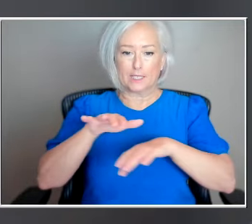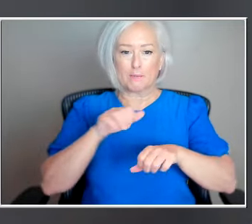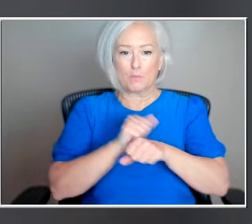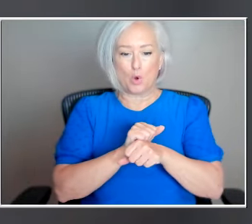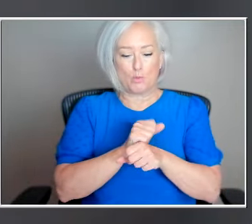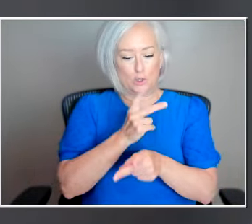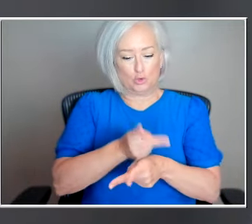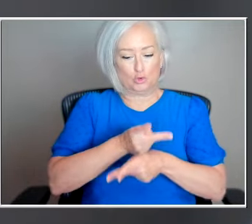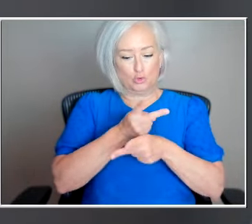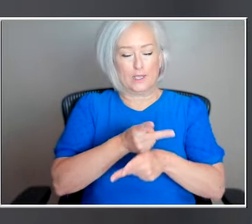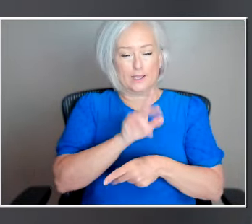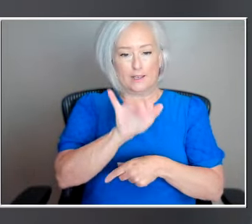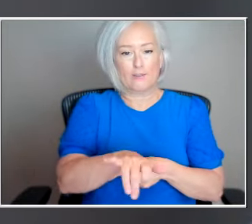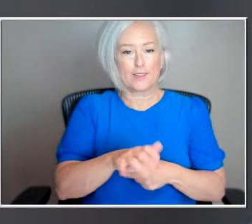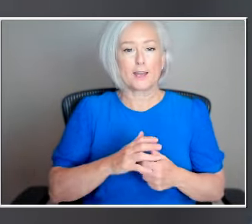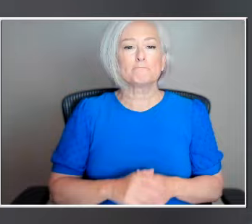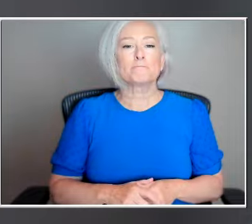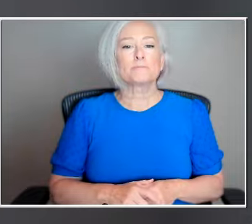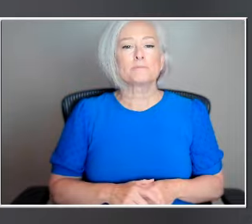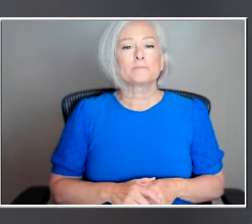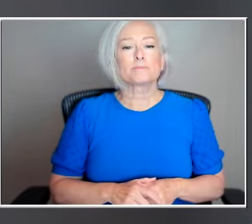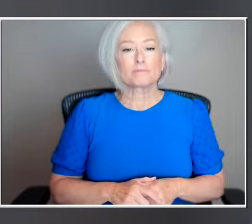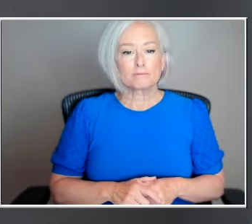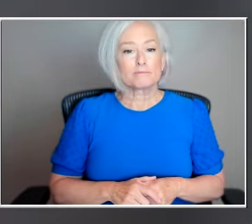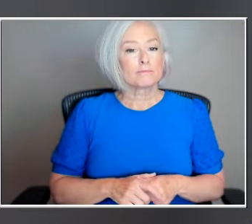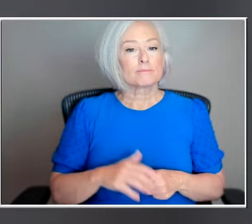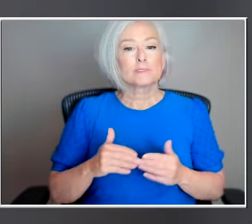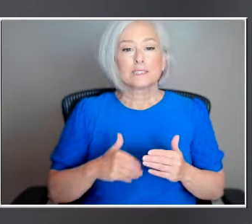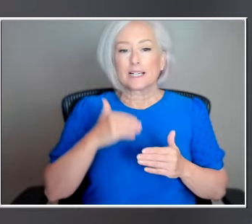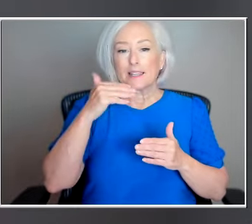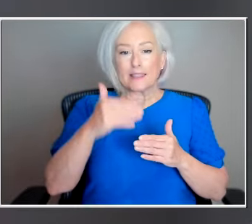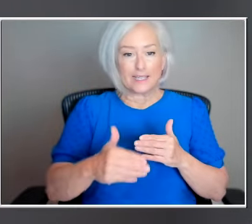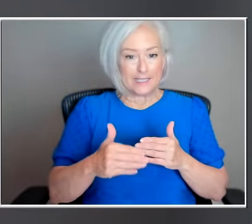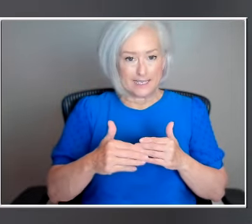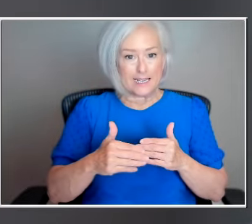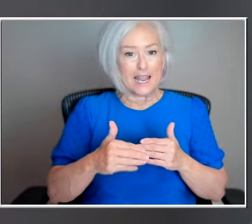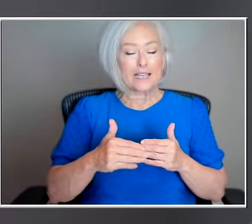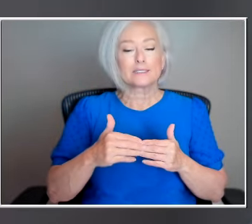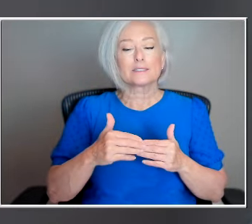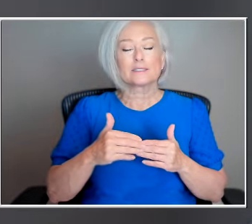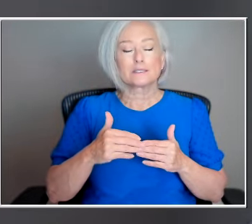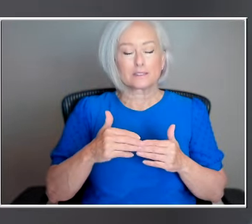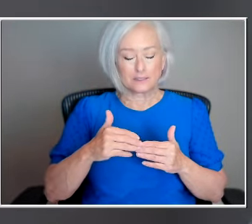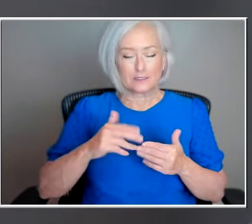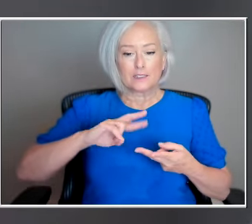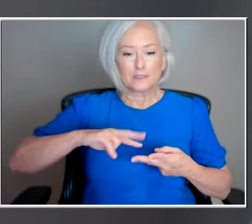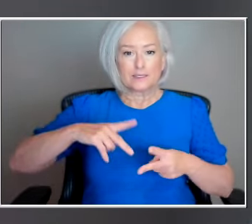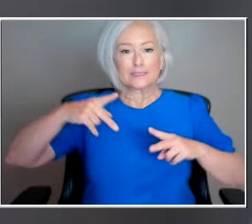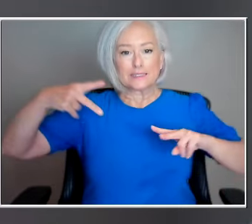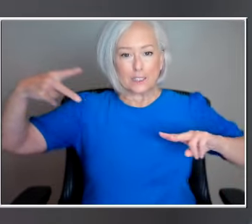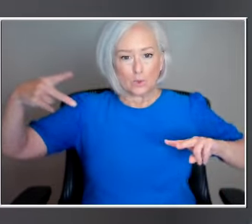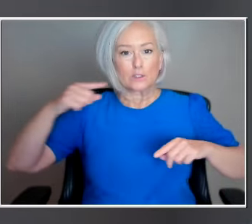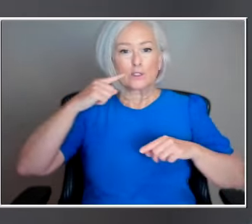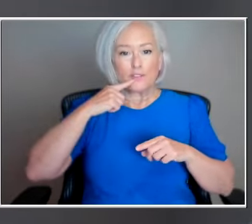And also, next generation sequencing, which is molecular and genomic testing